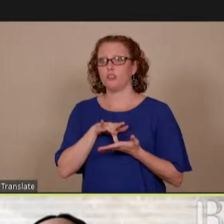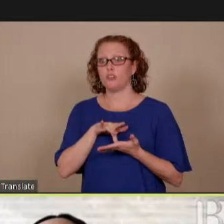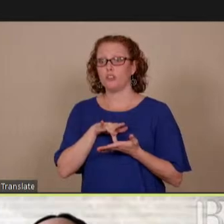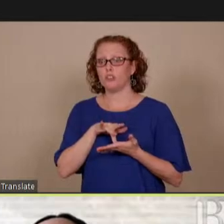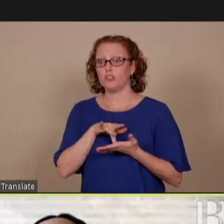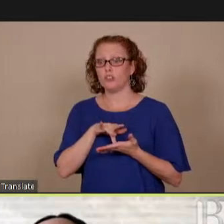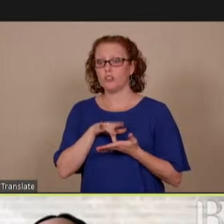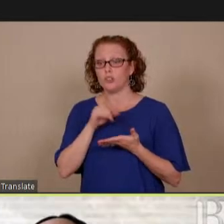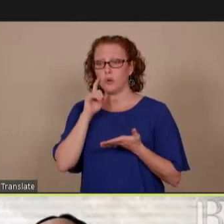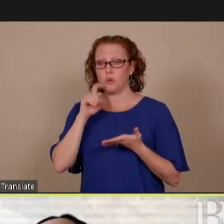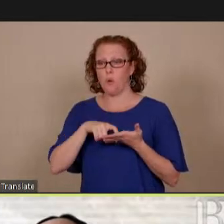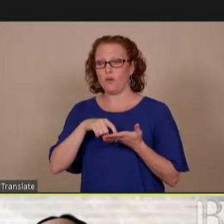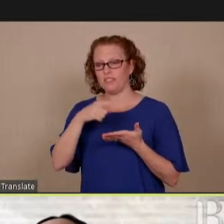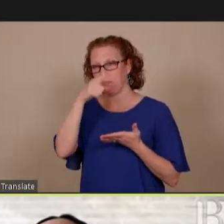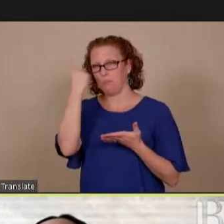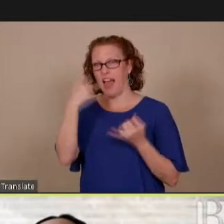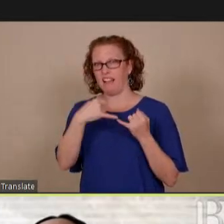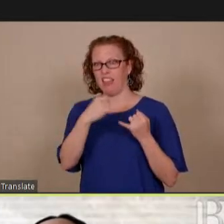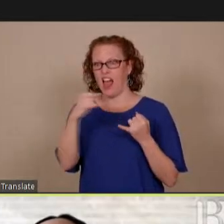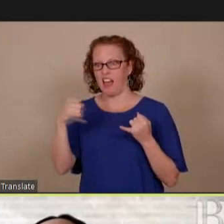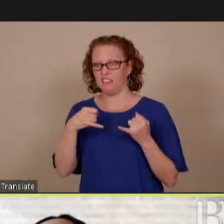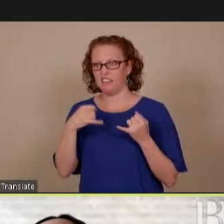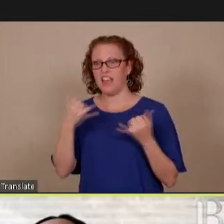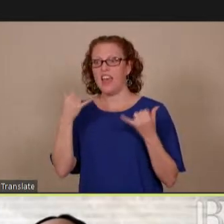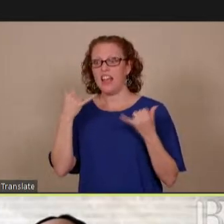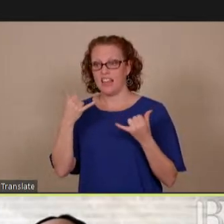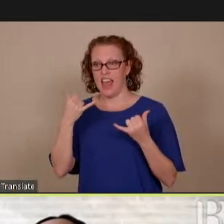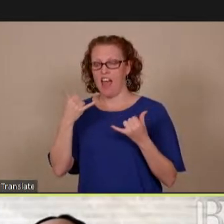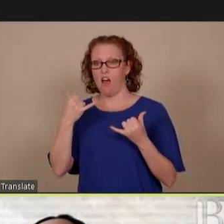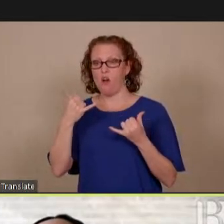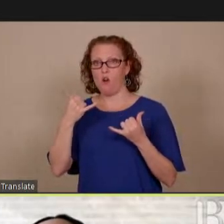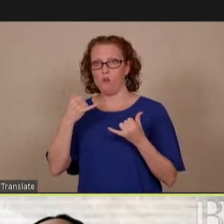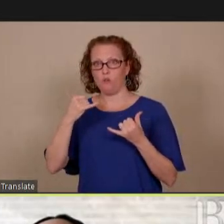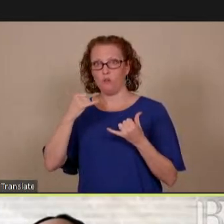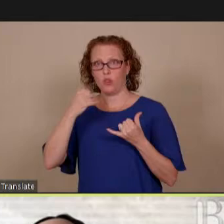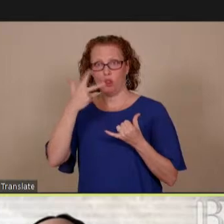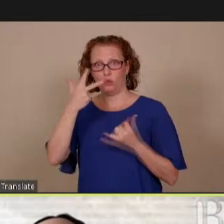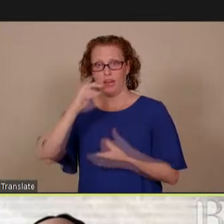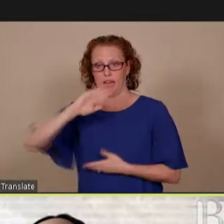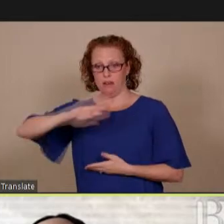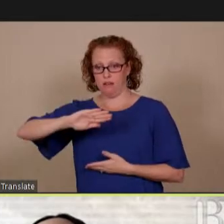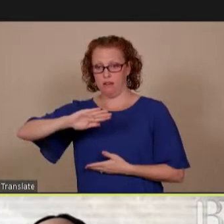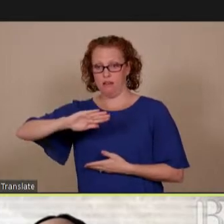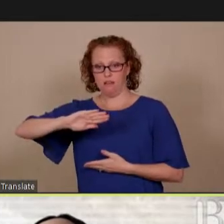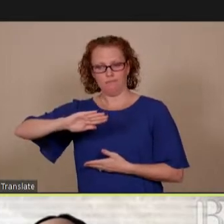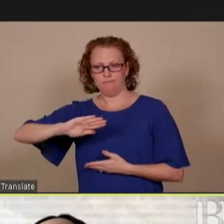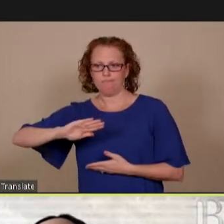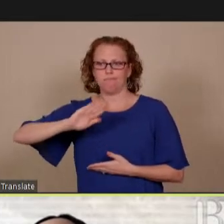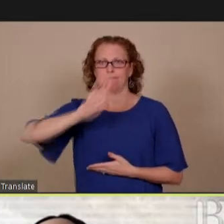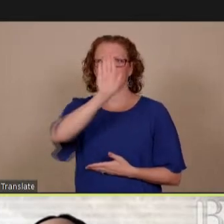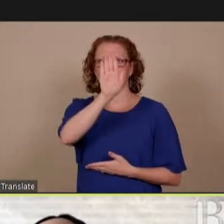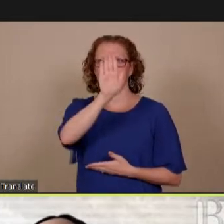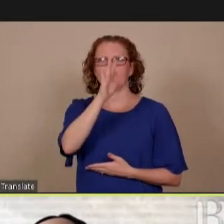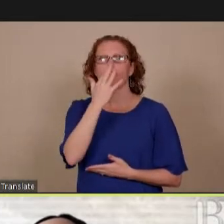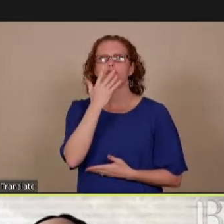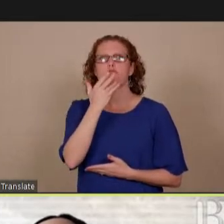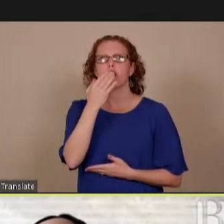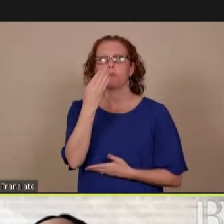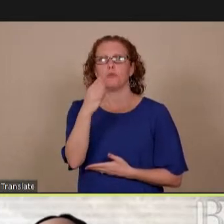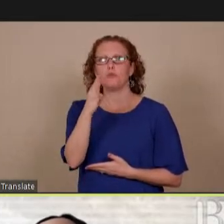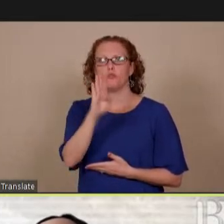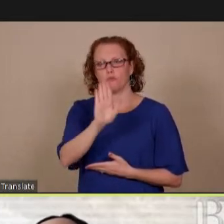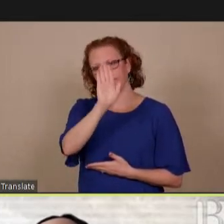commercial core, has shifted northward and is now in a blue color. And so it has gone